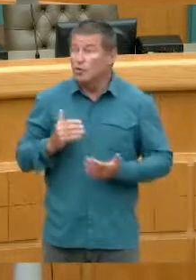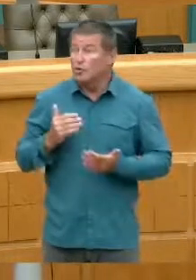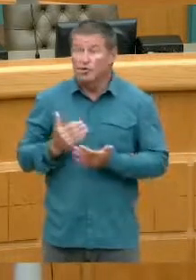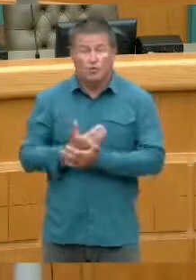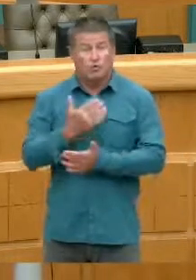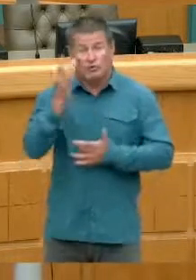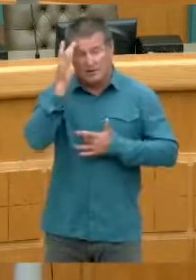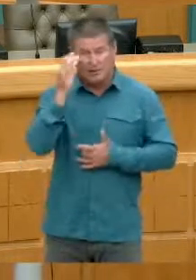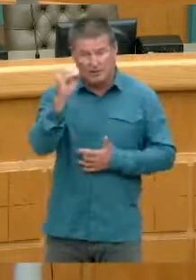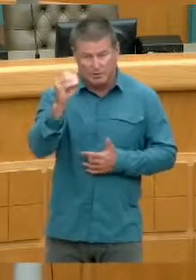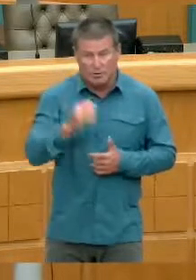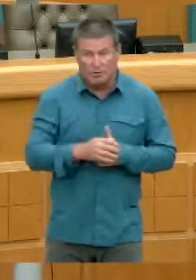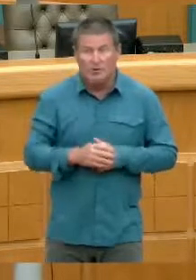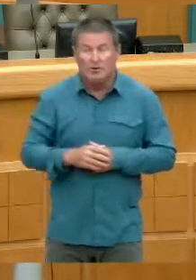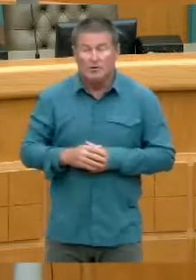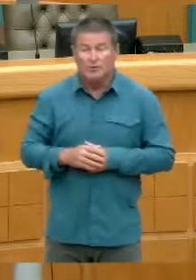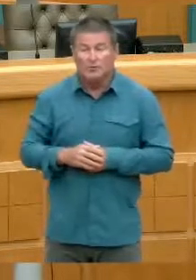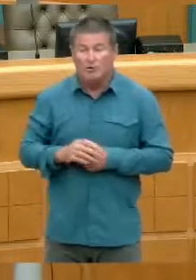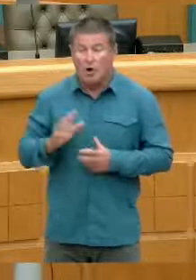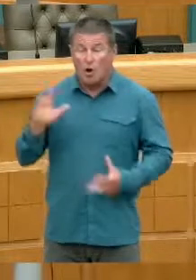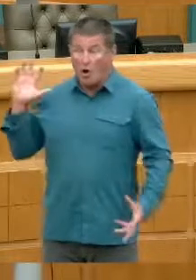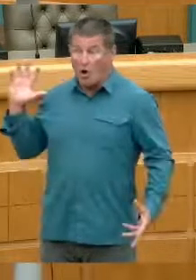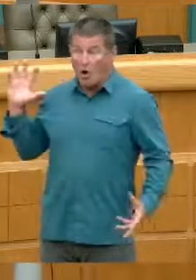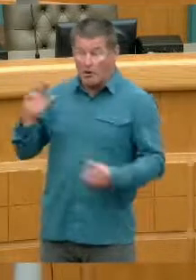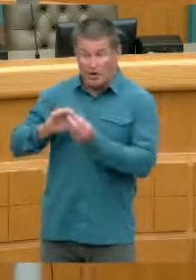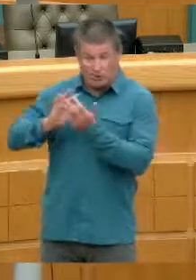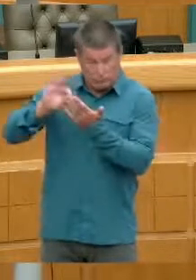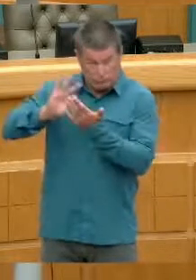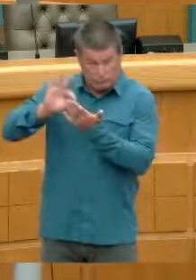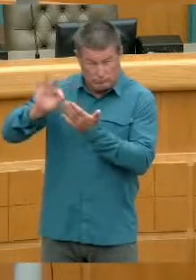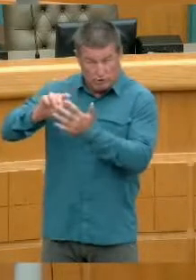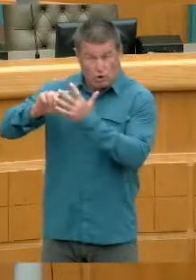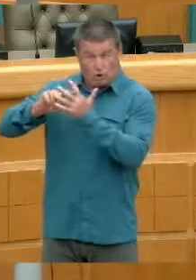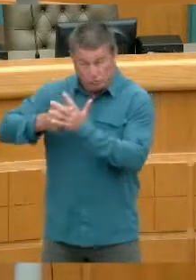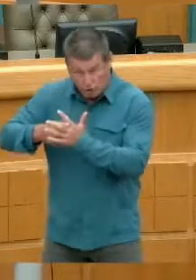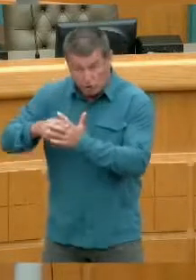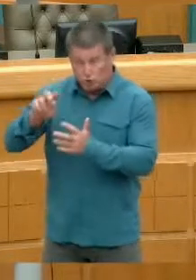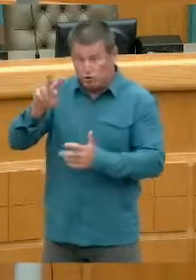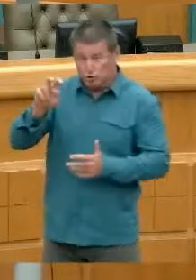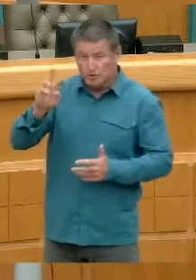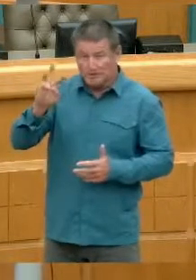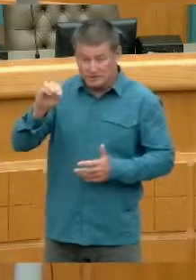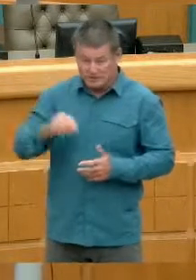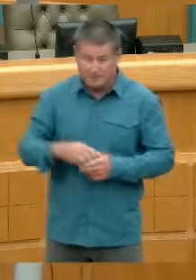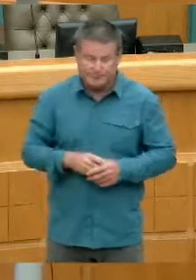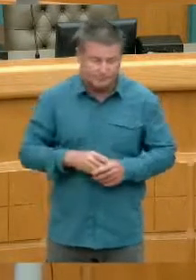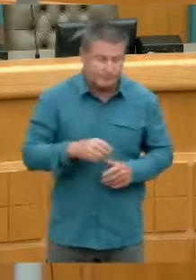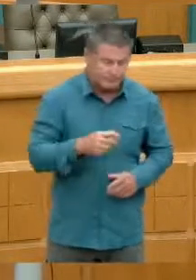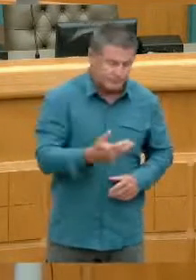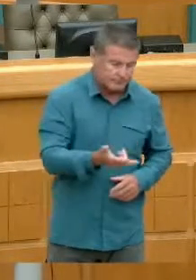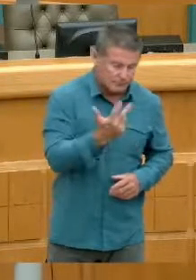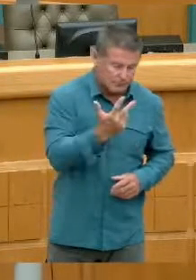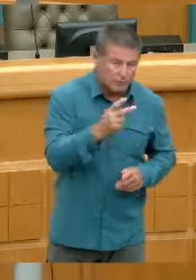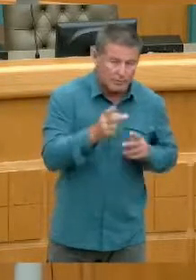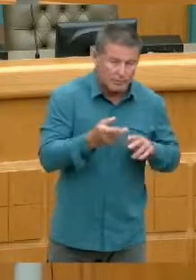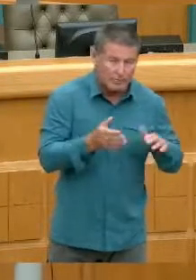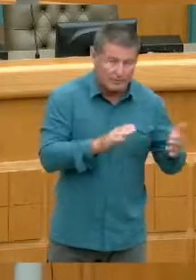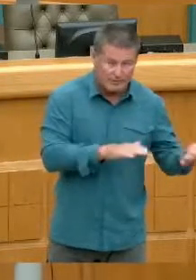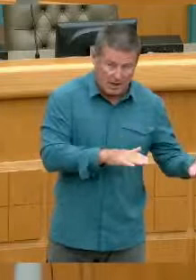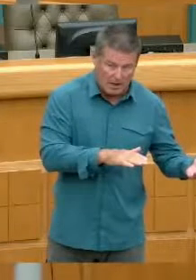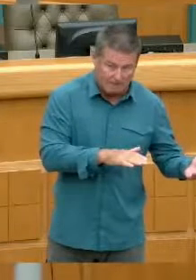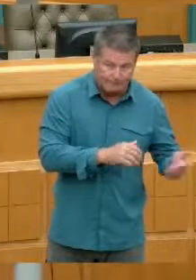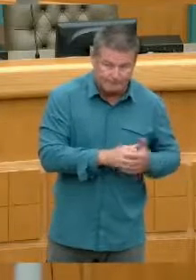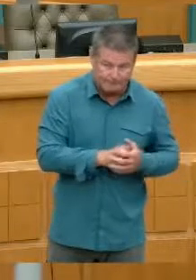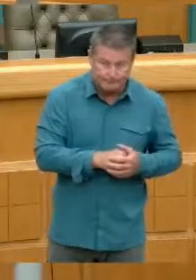cases, a total of 260 since we've been counting. There's still 3 deaths in the community that have happened over time.